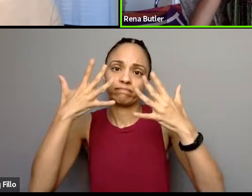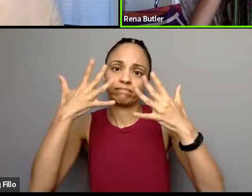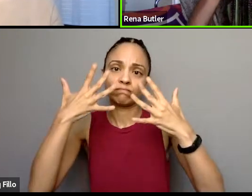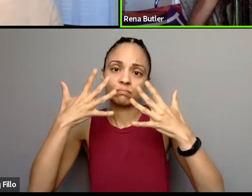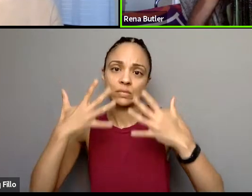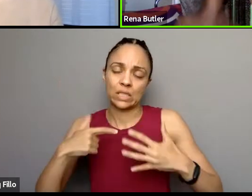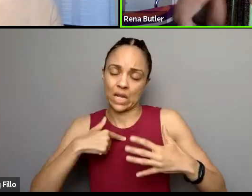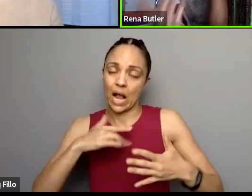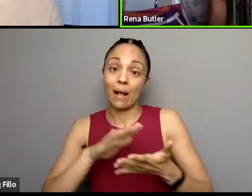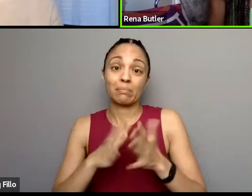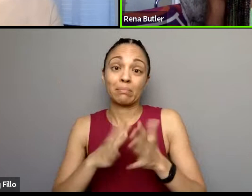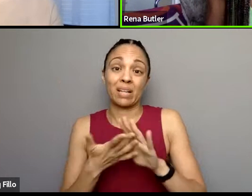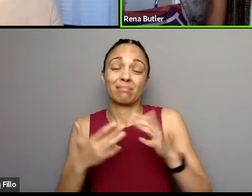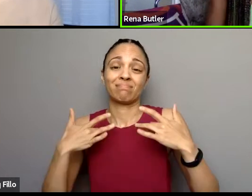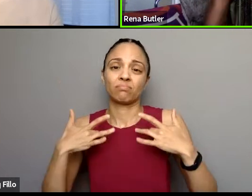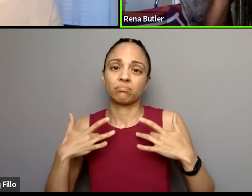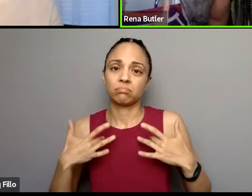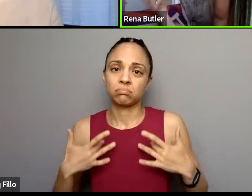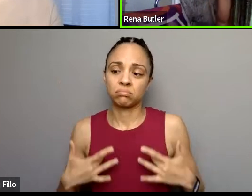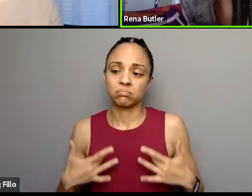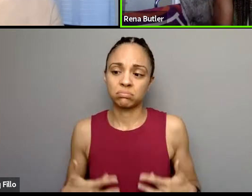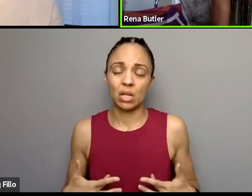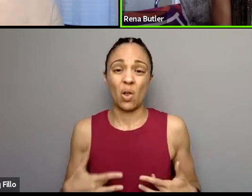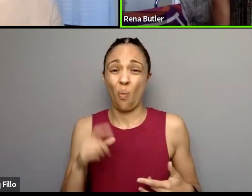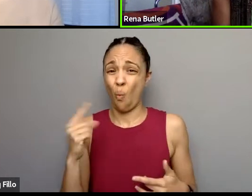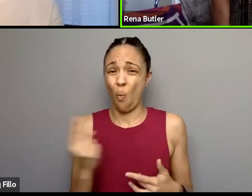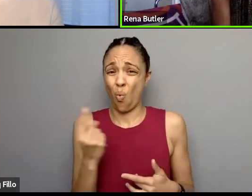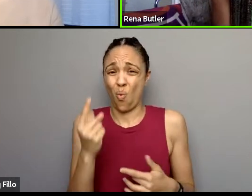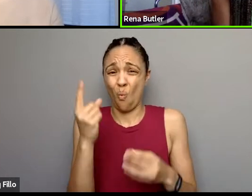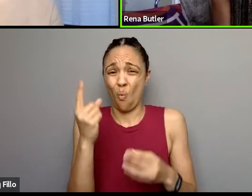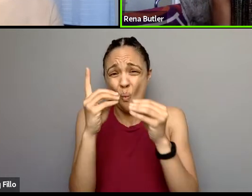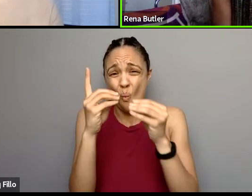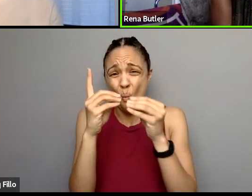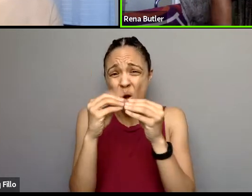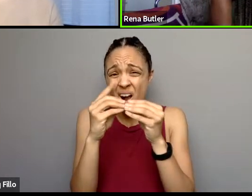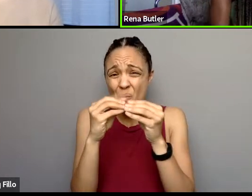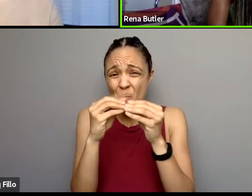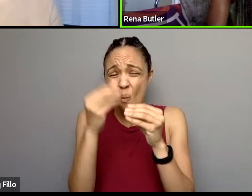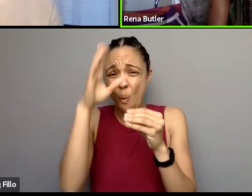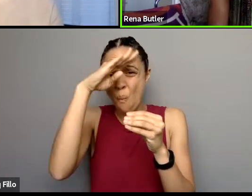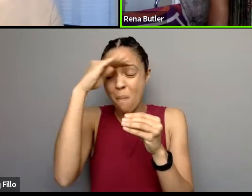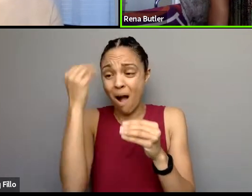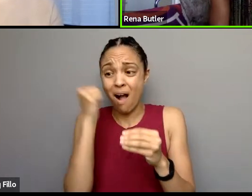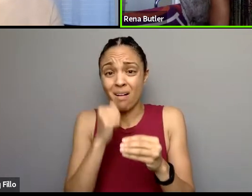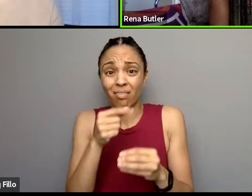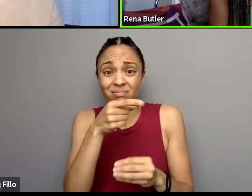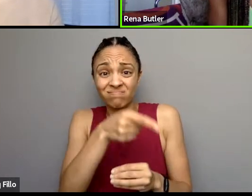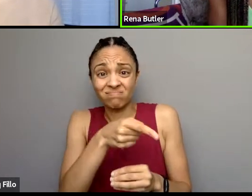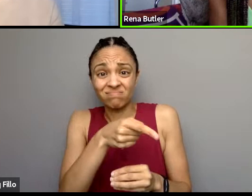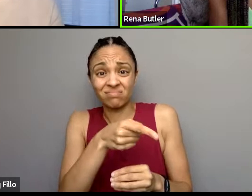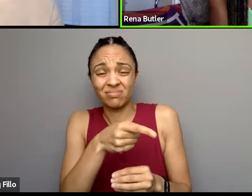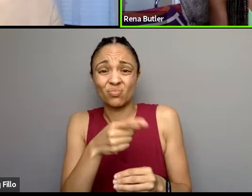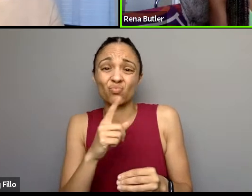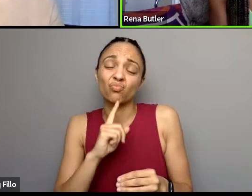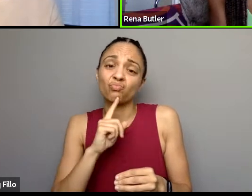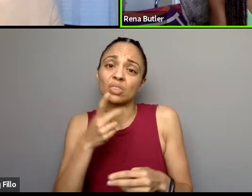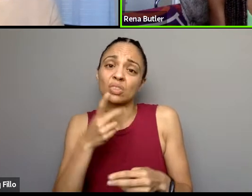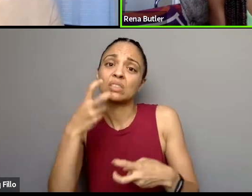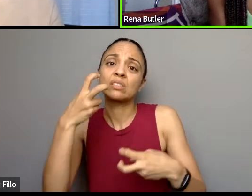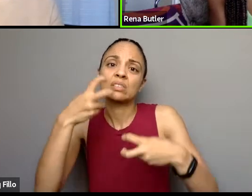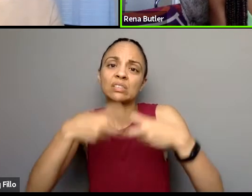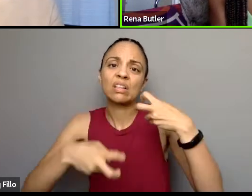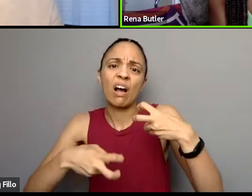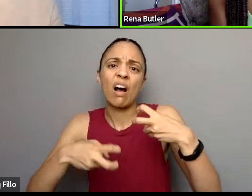have anyone but one other Black girl to connect with. And it was just very hard to be othered